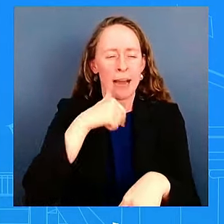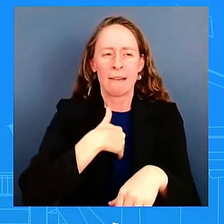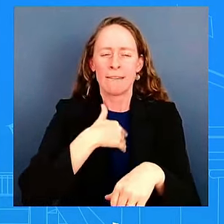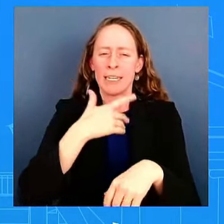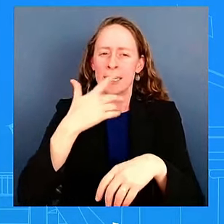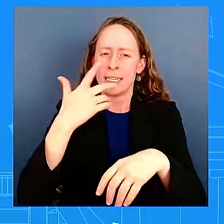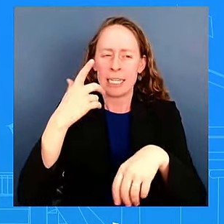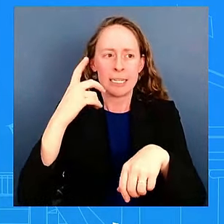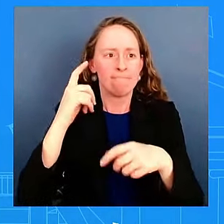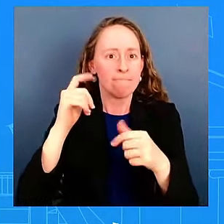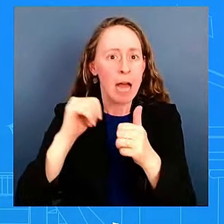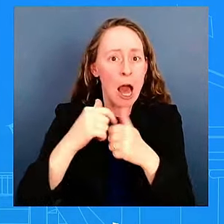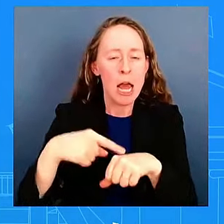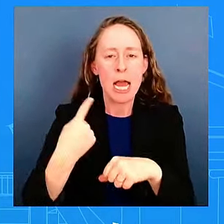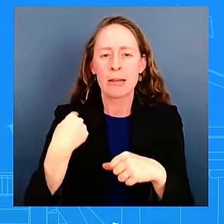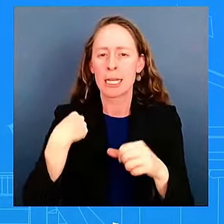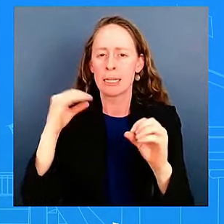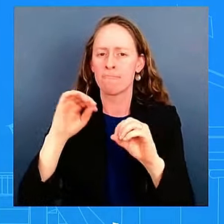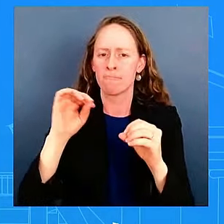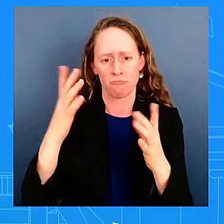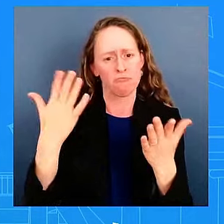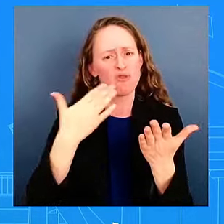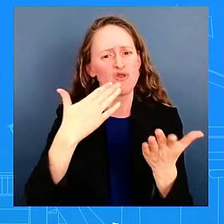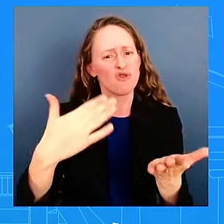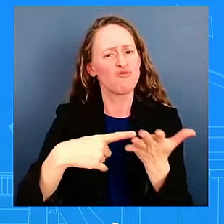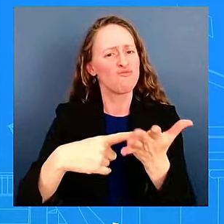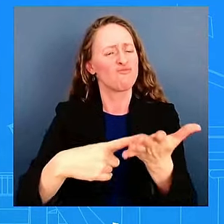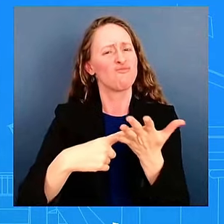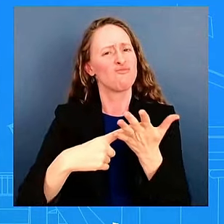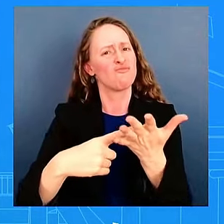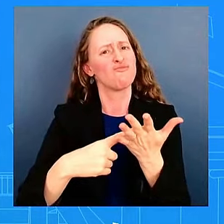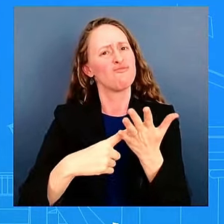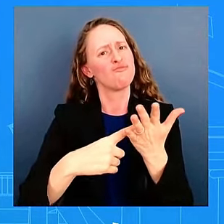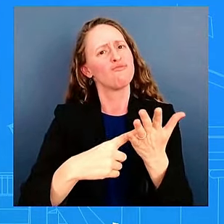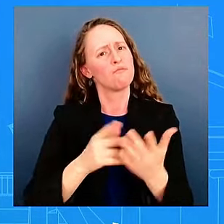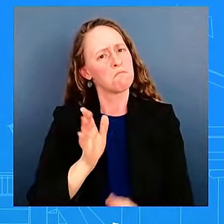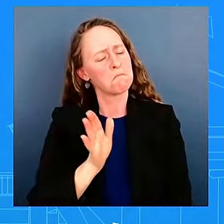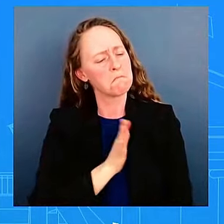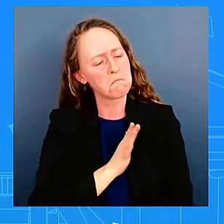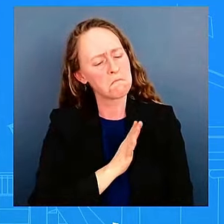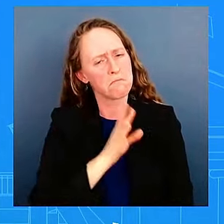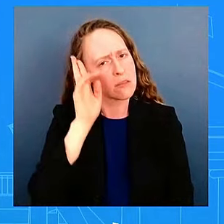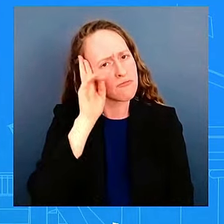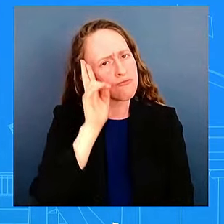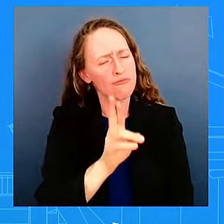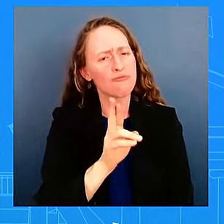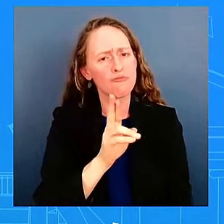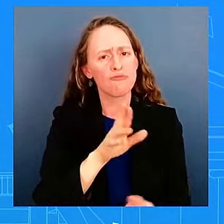good conversation, and the president's going to continue, and the first lady's going to continue to send well